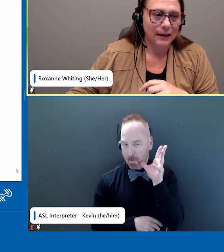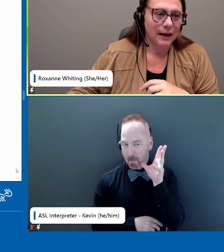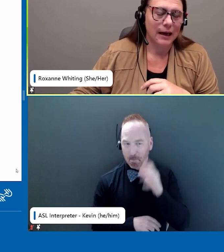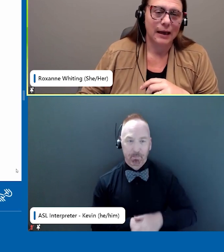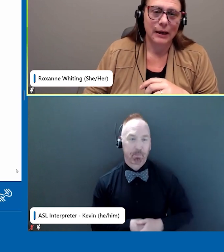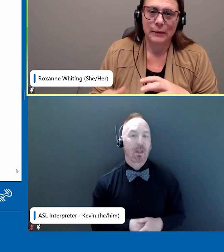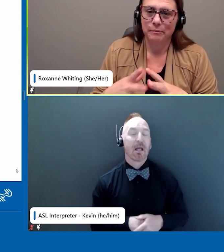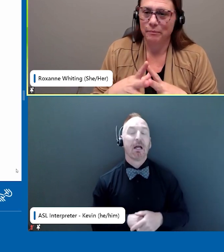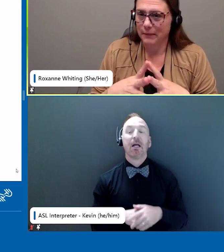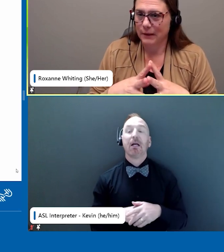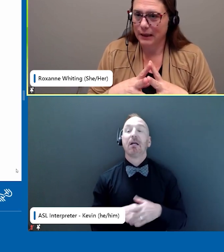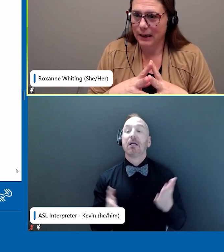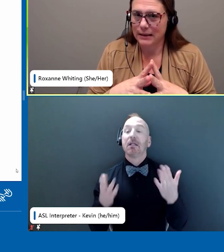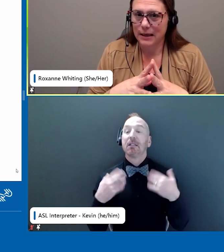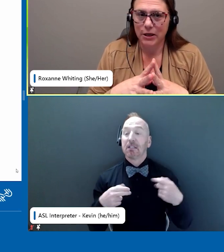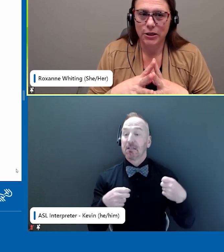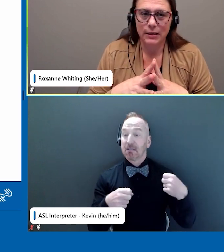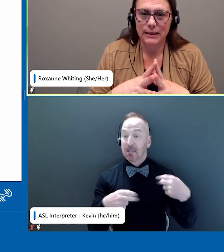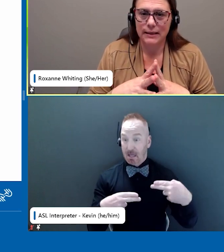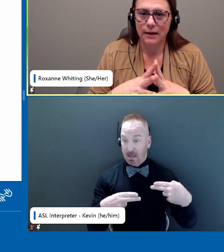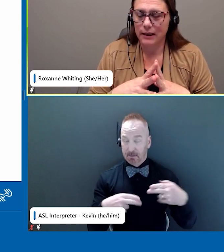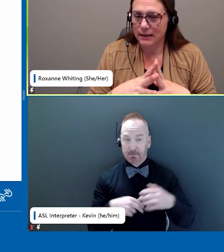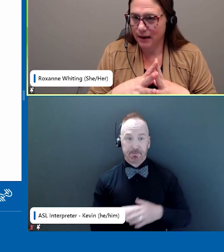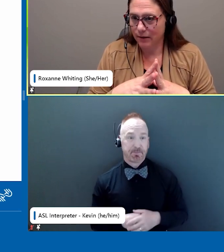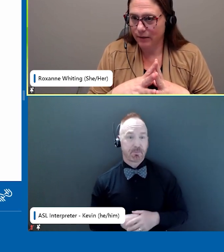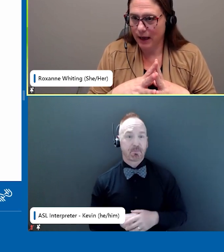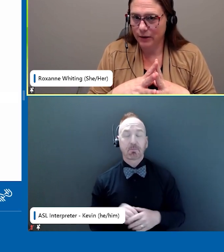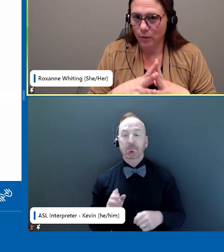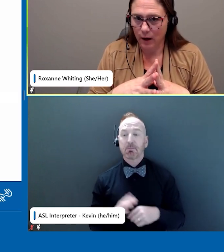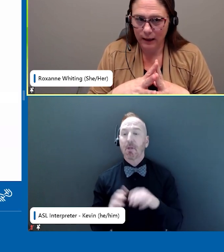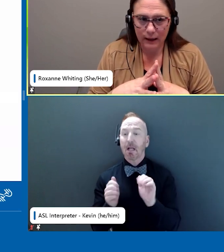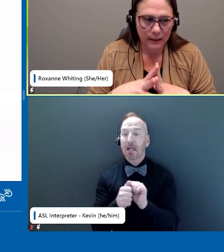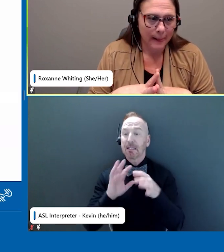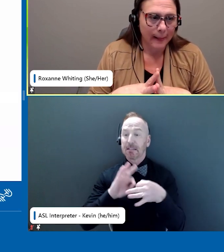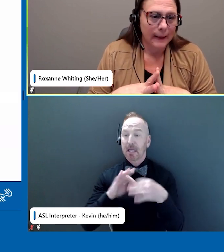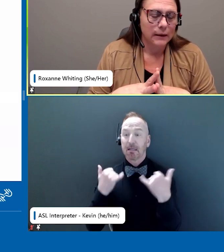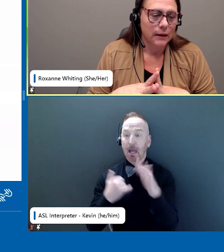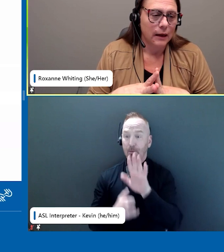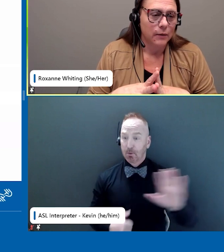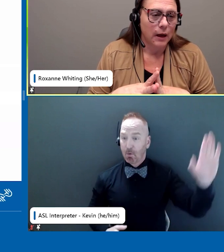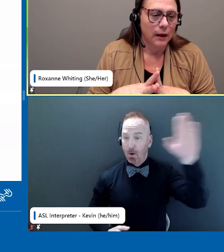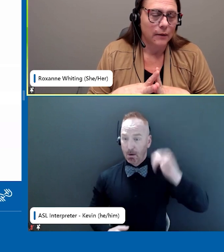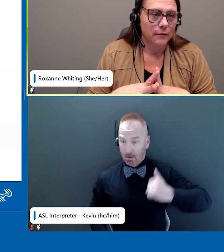slide, as I mentioned, Asign is now Canada-wide.